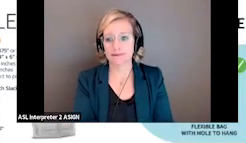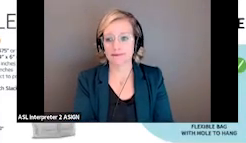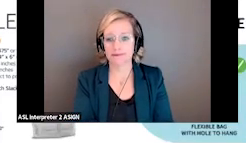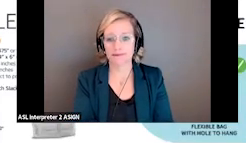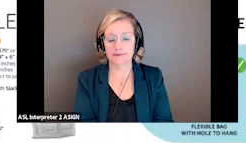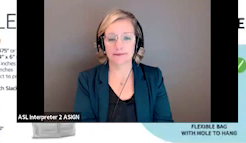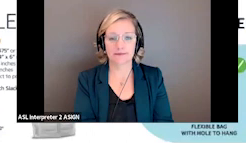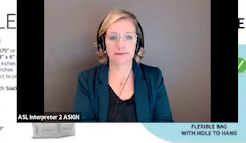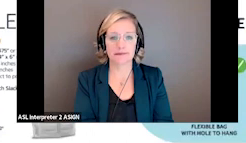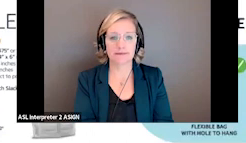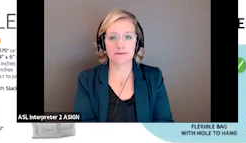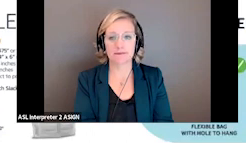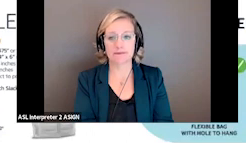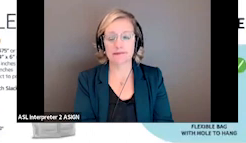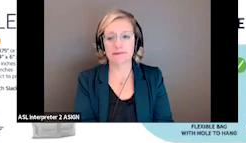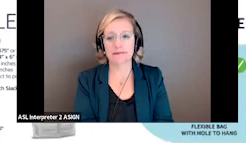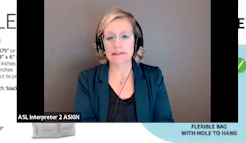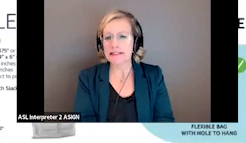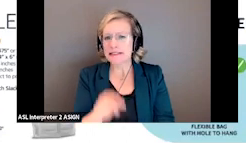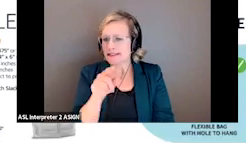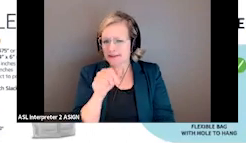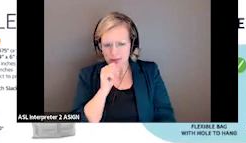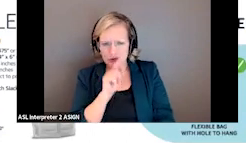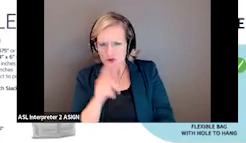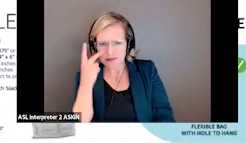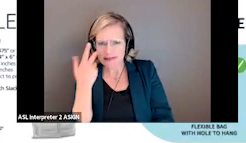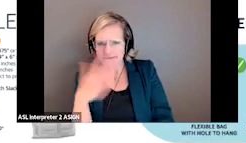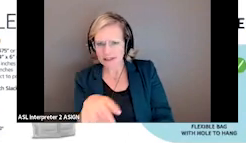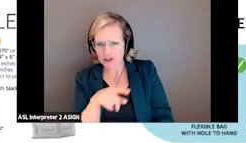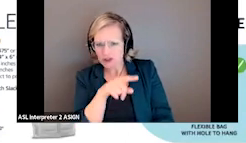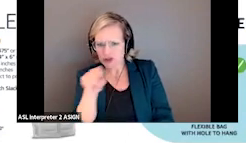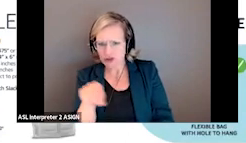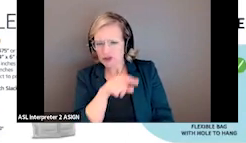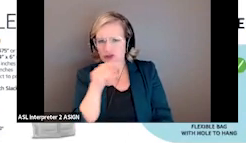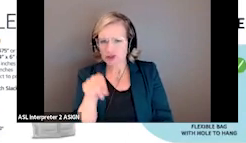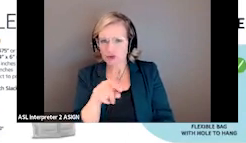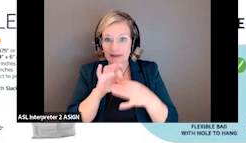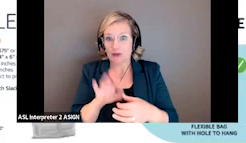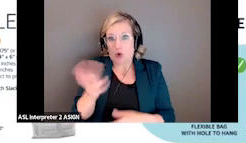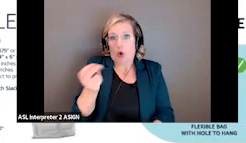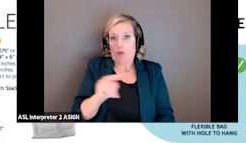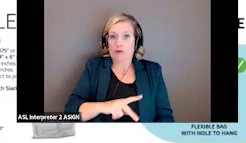Additionally, and I'm not sure if some people have seen this as well with their own Amazon orders,